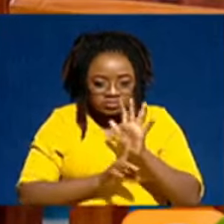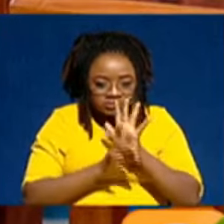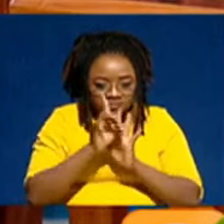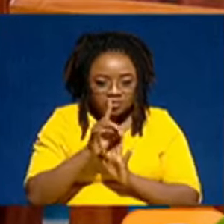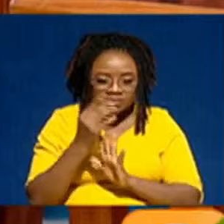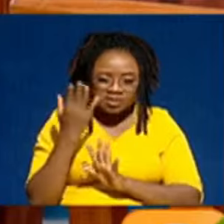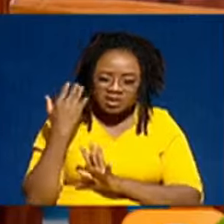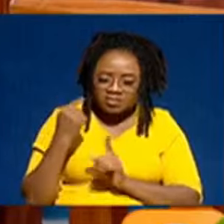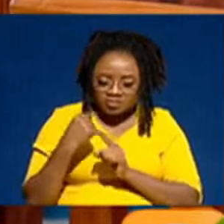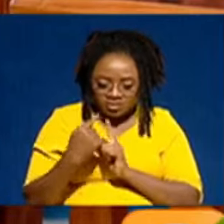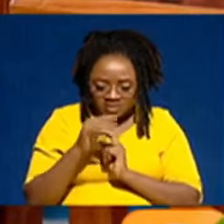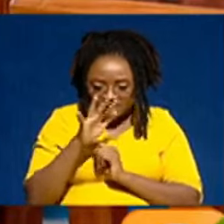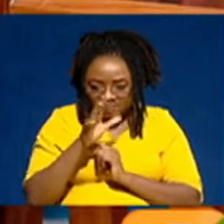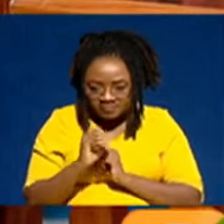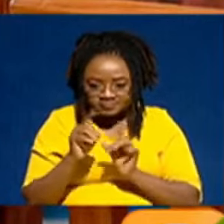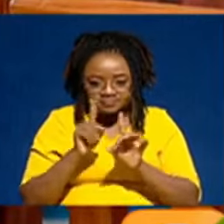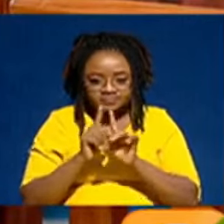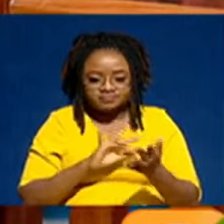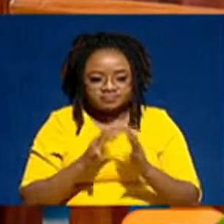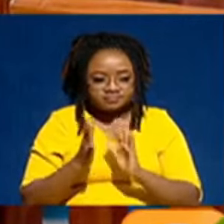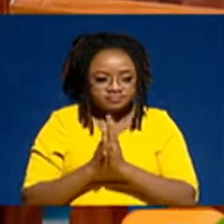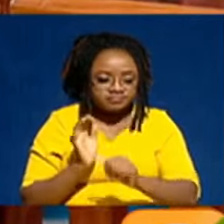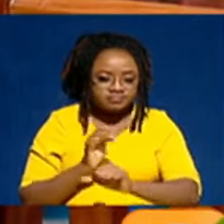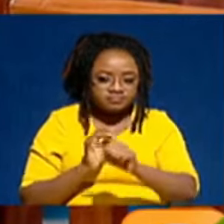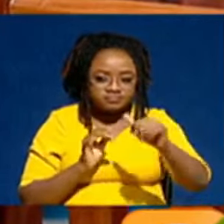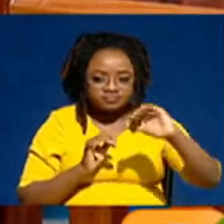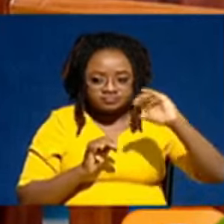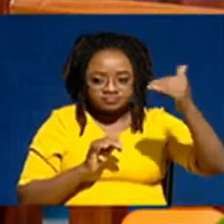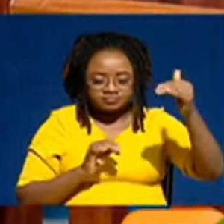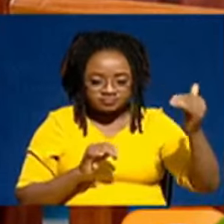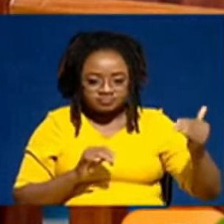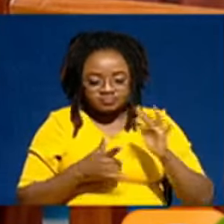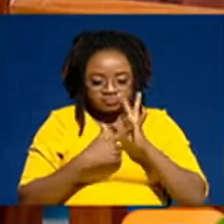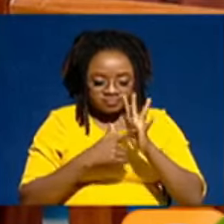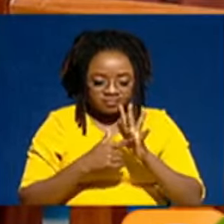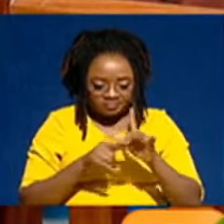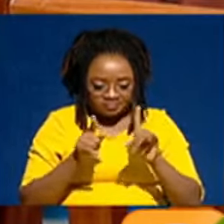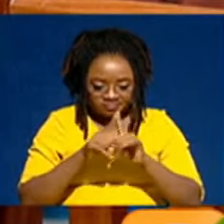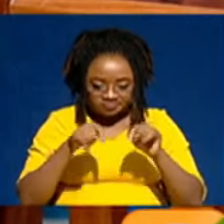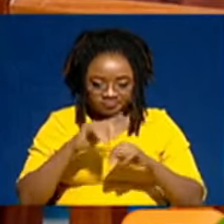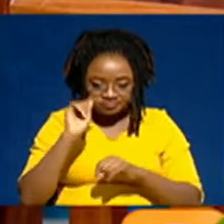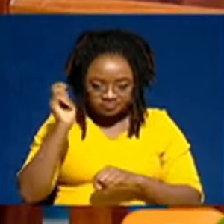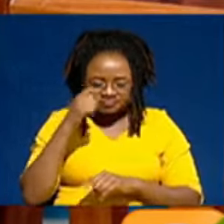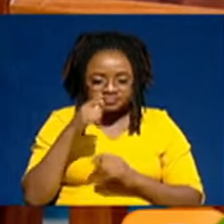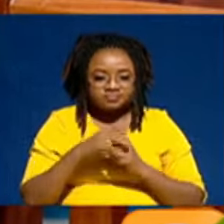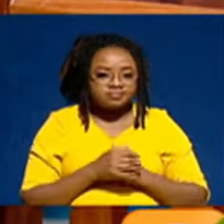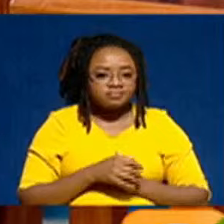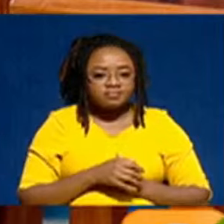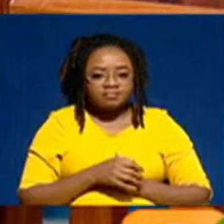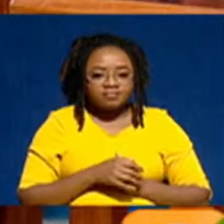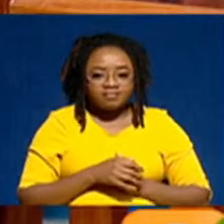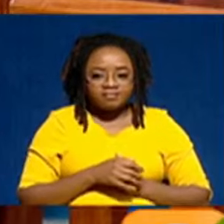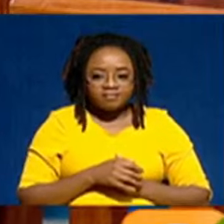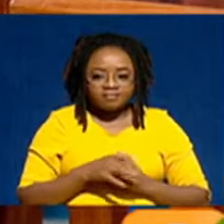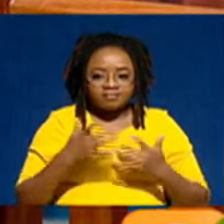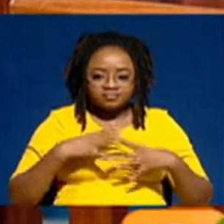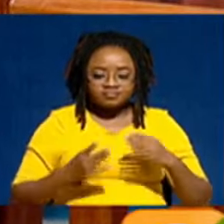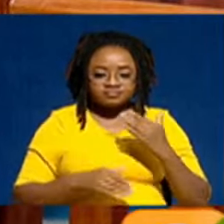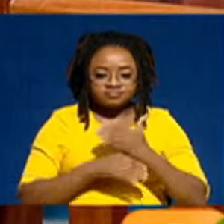city and in many other urban areas, including other major cities in Kenya, is going on without the input